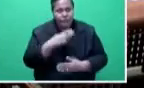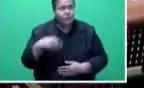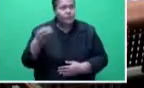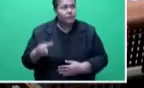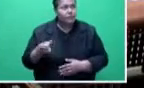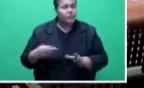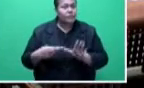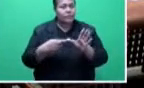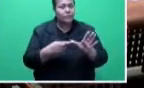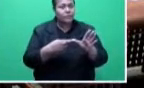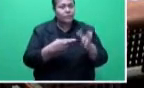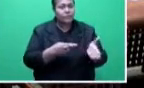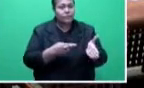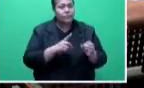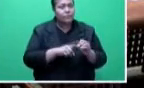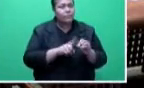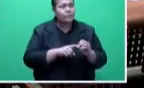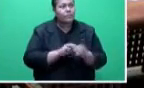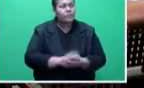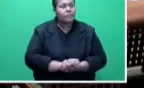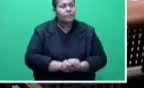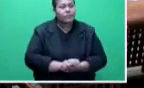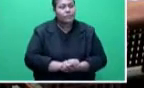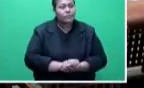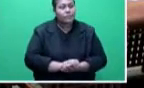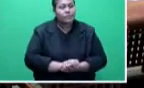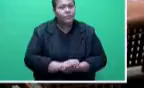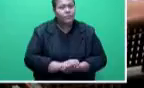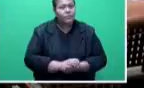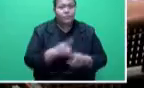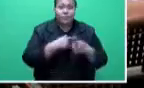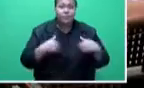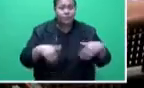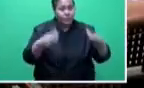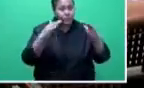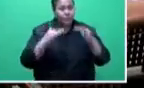reply to the question. We move on